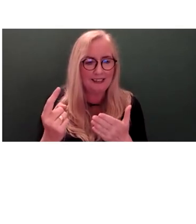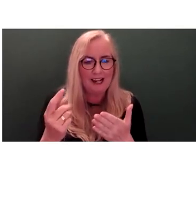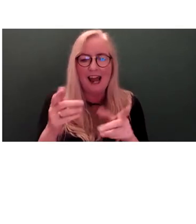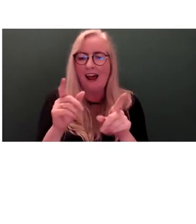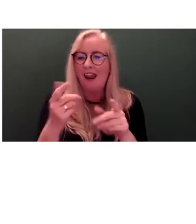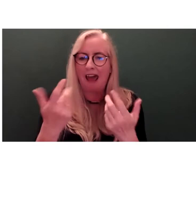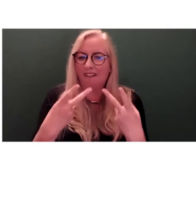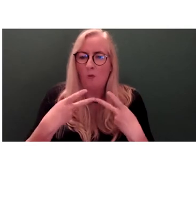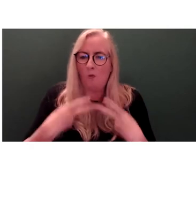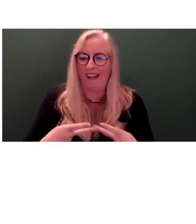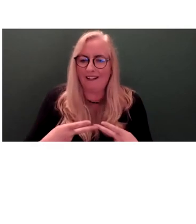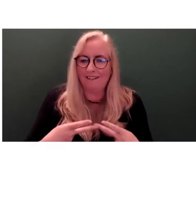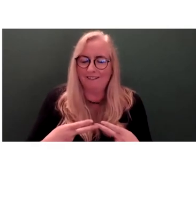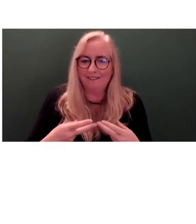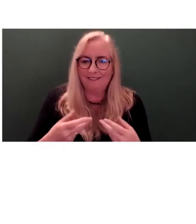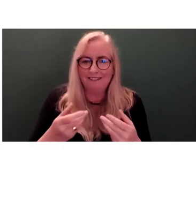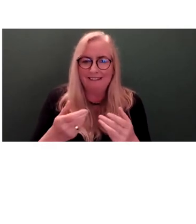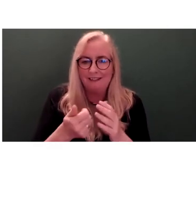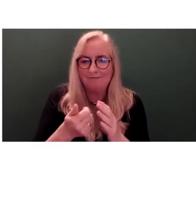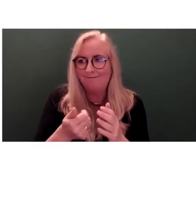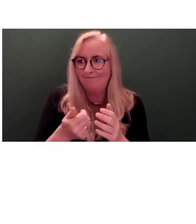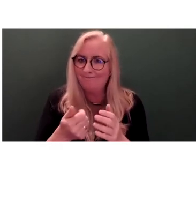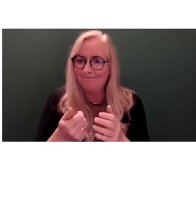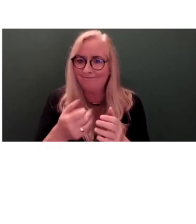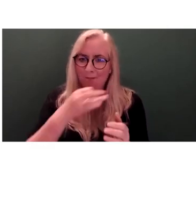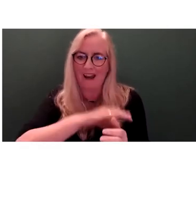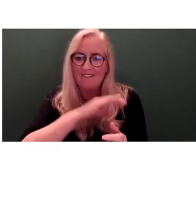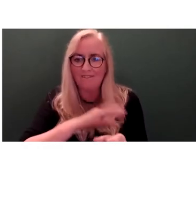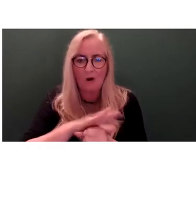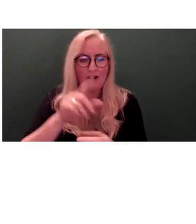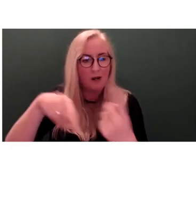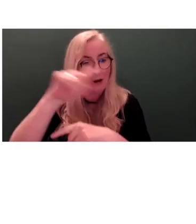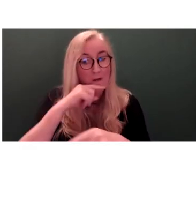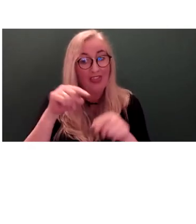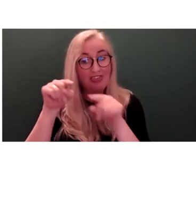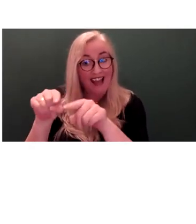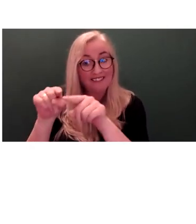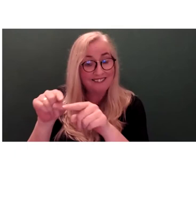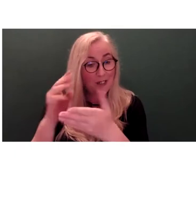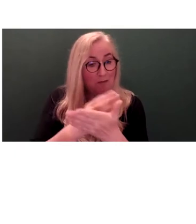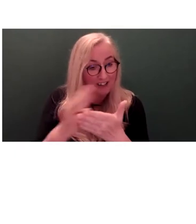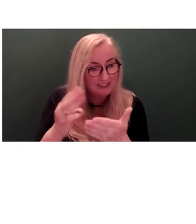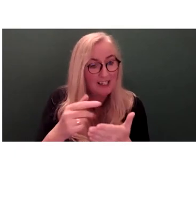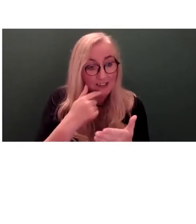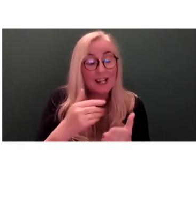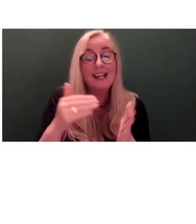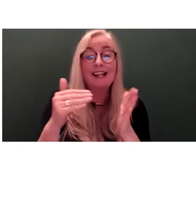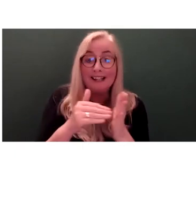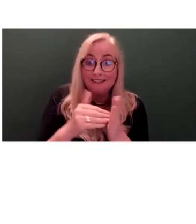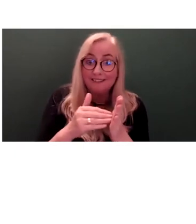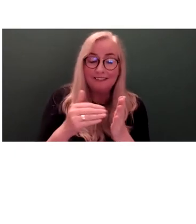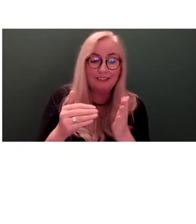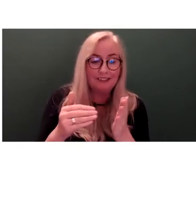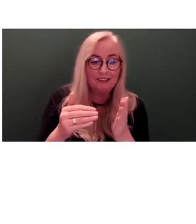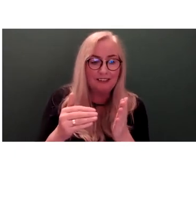have fairly weak incentives still in the structures. This is probably most evident by one of the stats I wrote down there, which is that, you know, despite those ambitions,